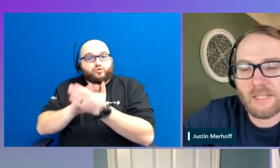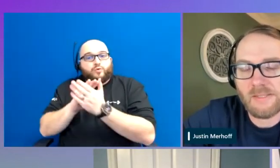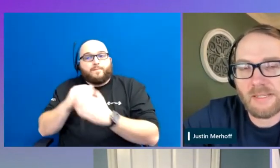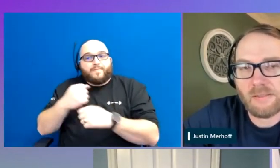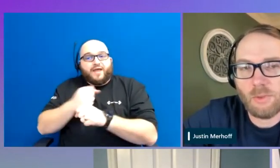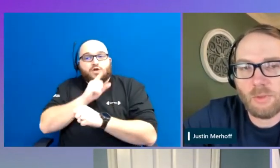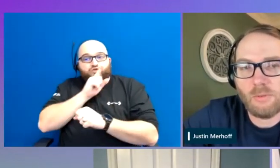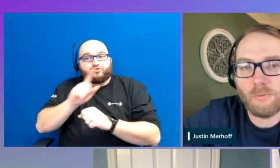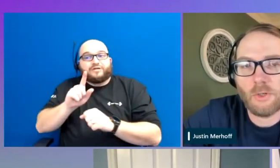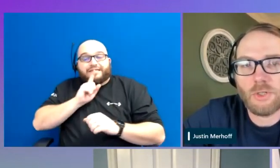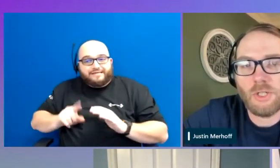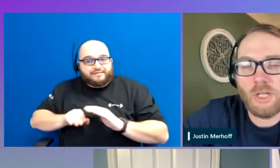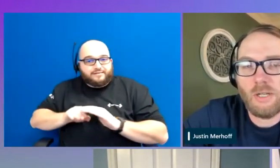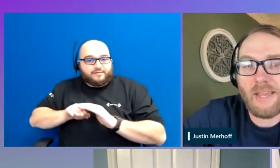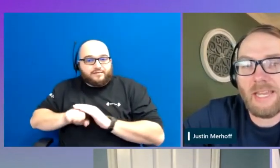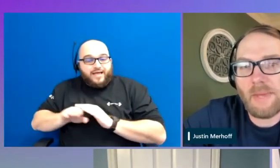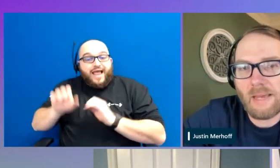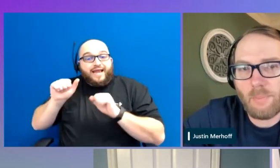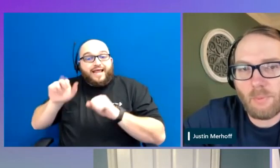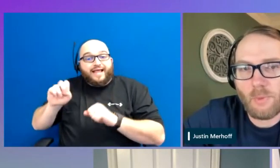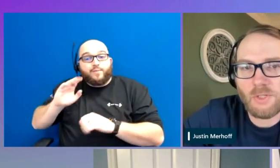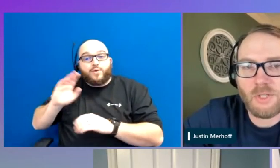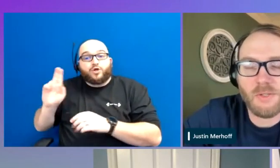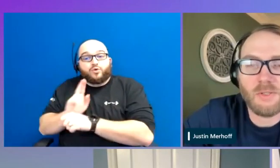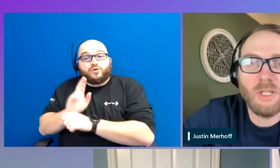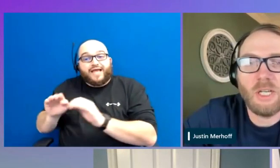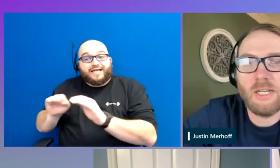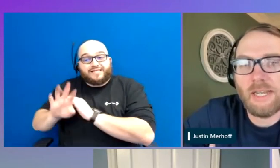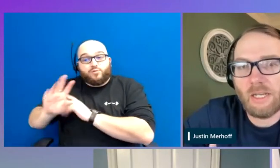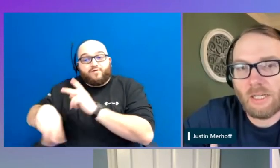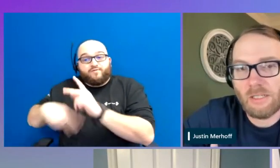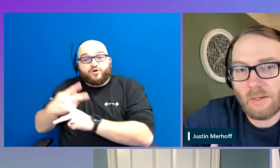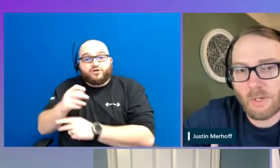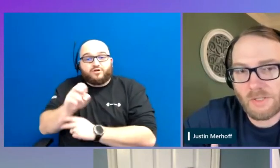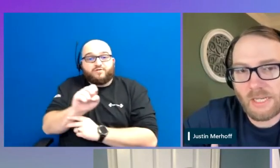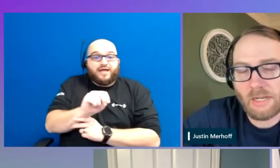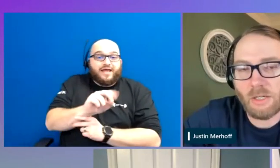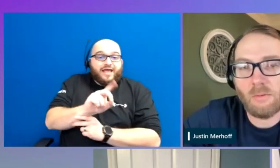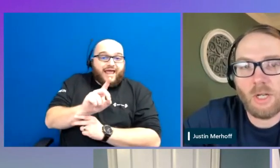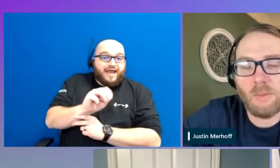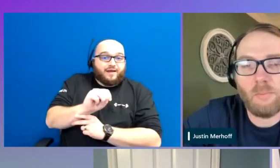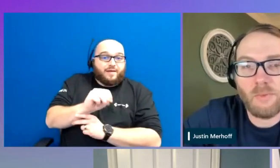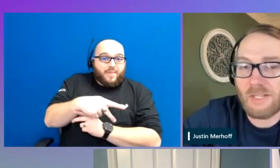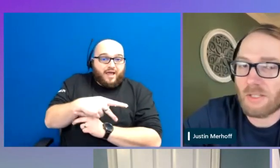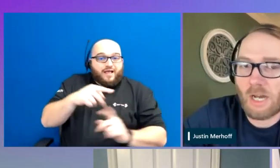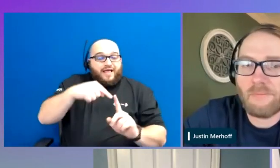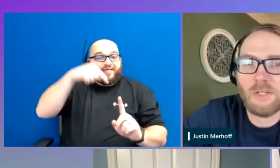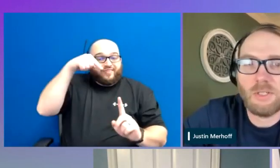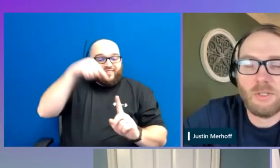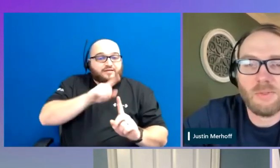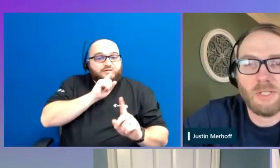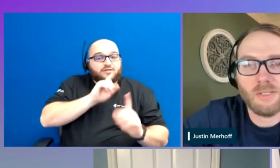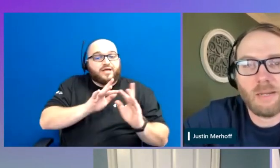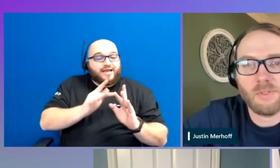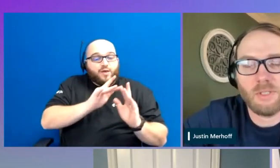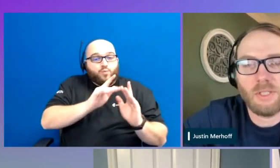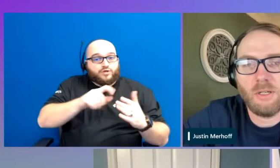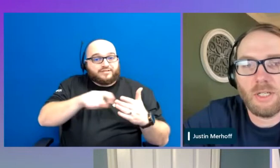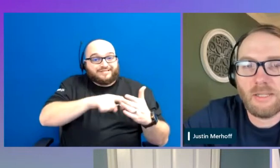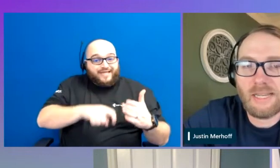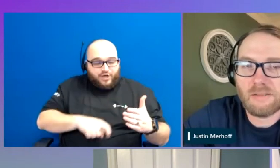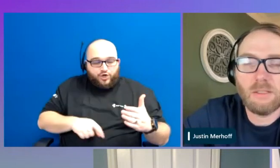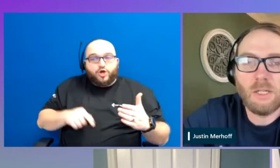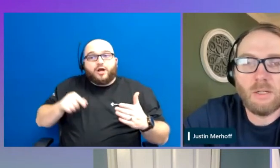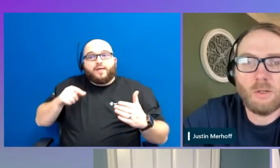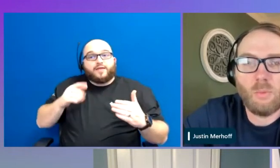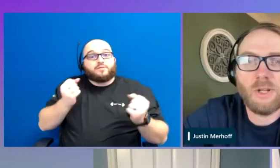as an accessible version of Nmap, which is a network scanner that is often used in